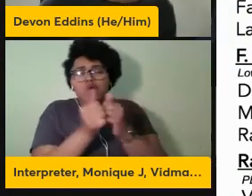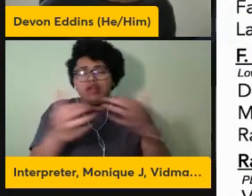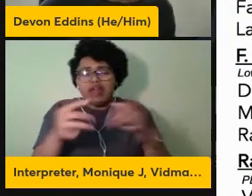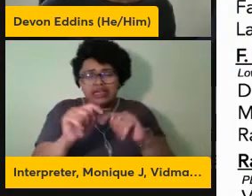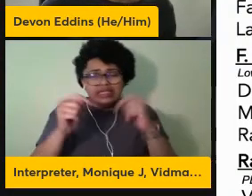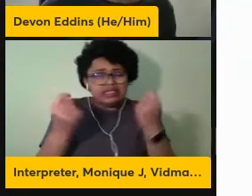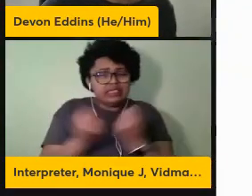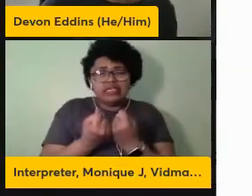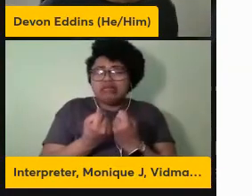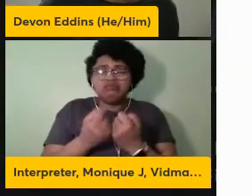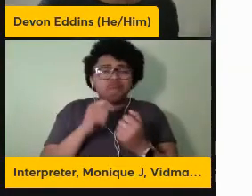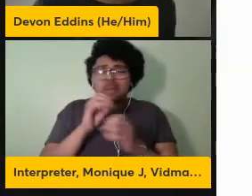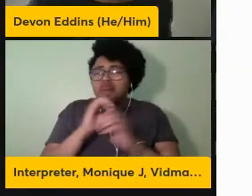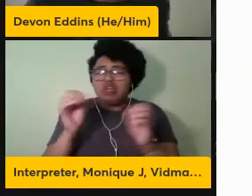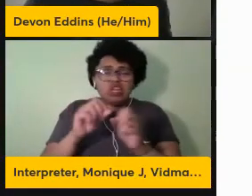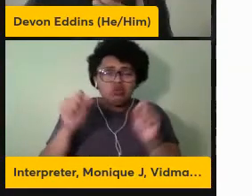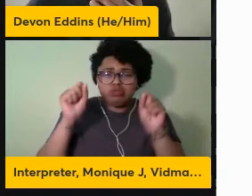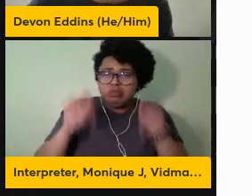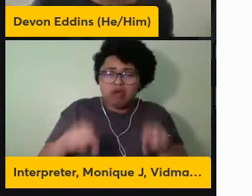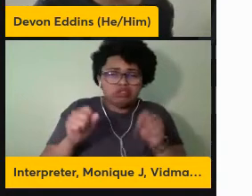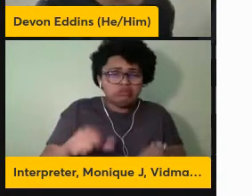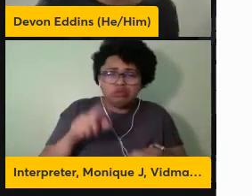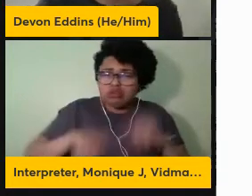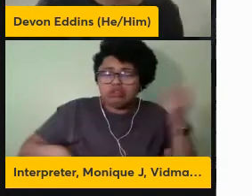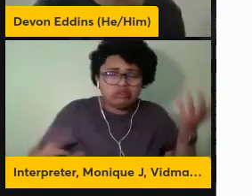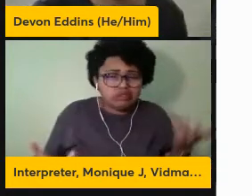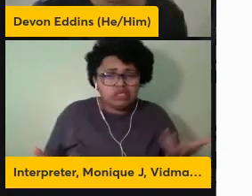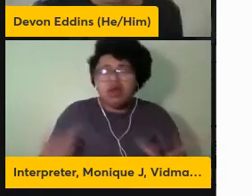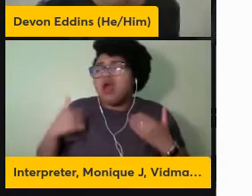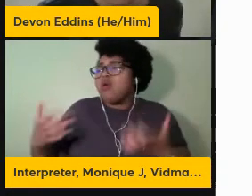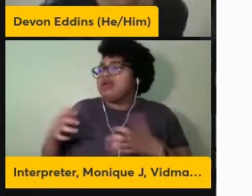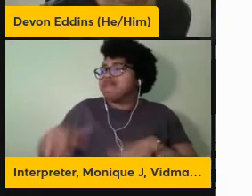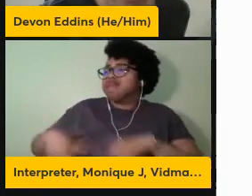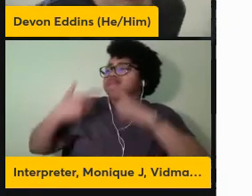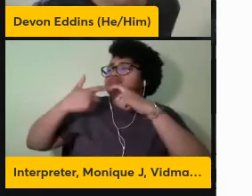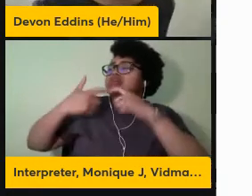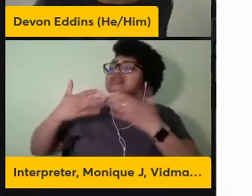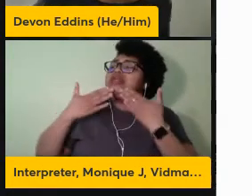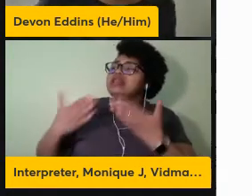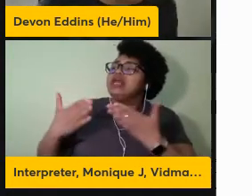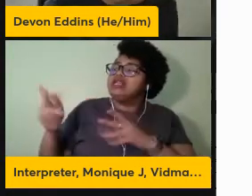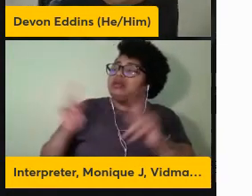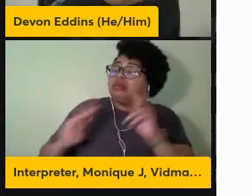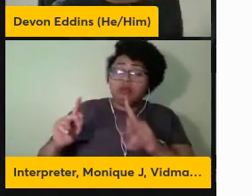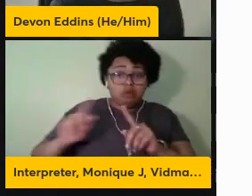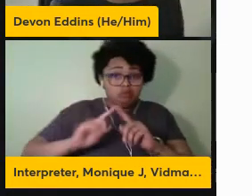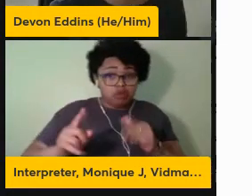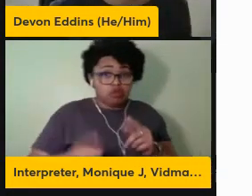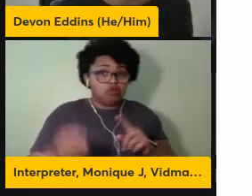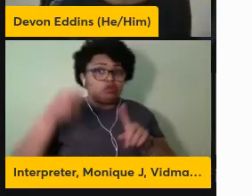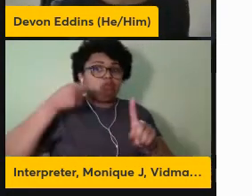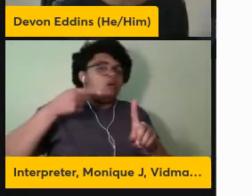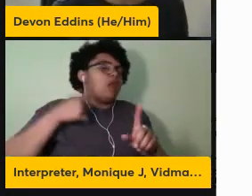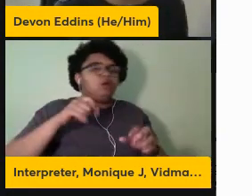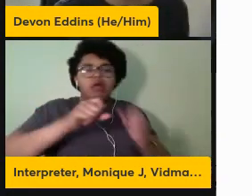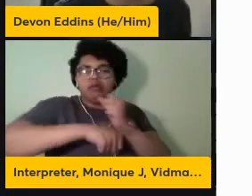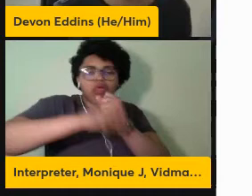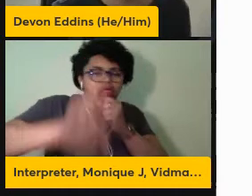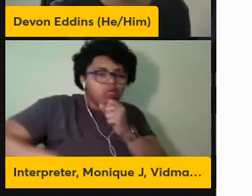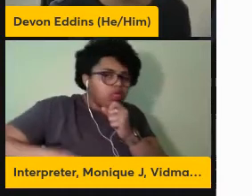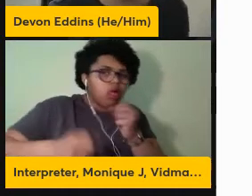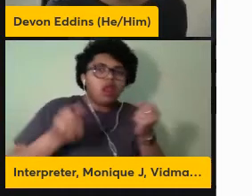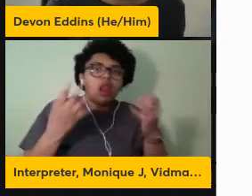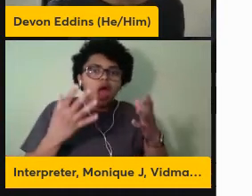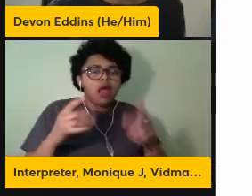people. And with that, there's a point that I really don't have to belabor much, and that's the COVID-19 pandemic. This has been